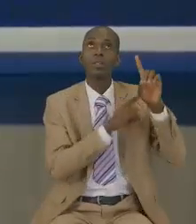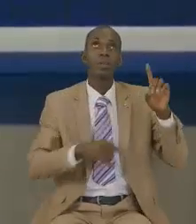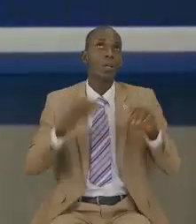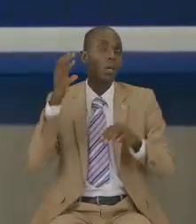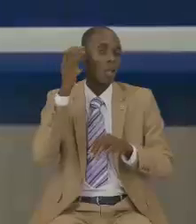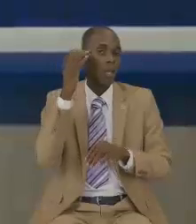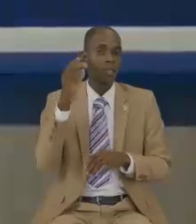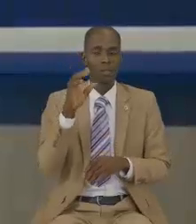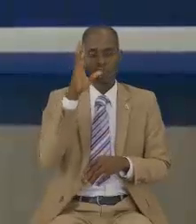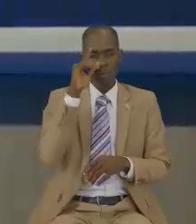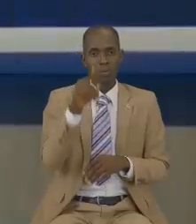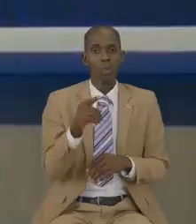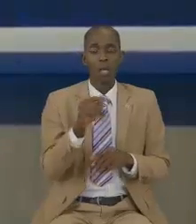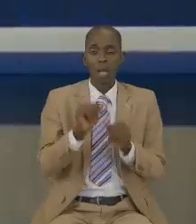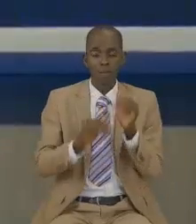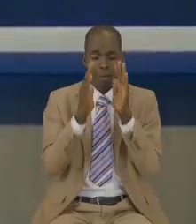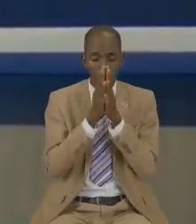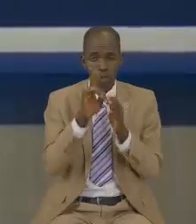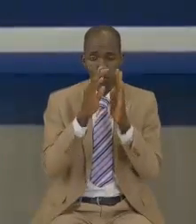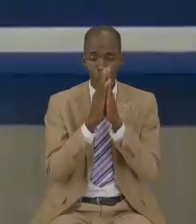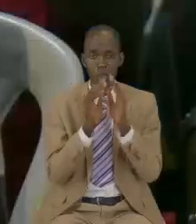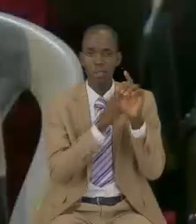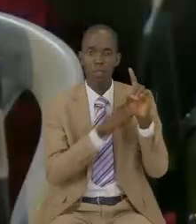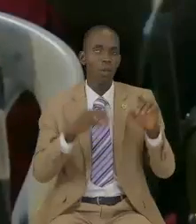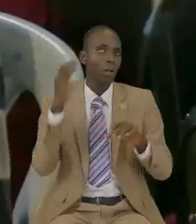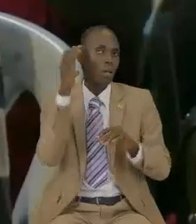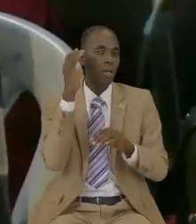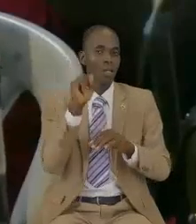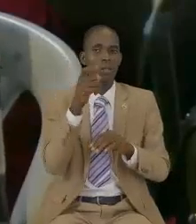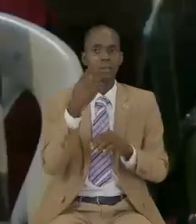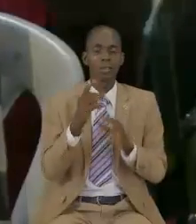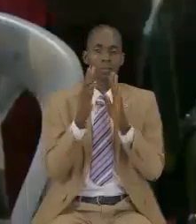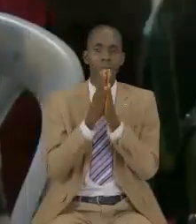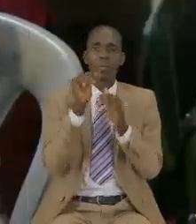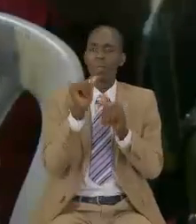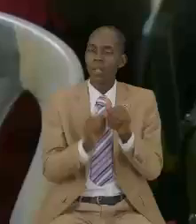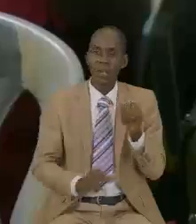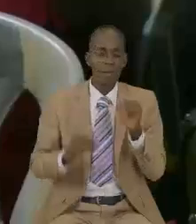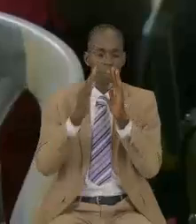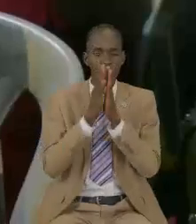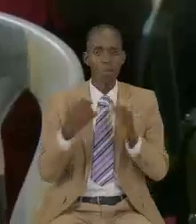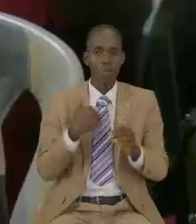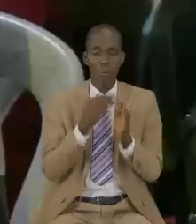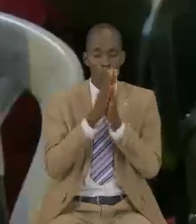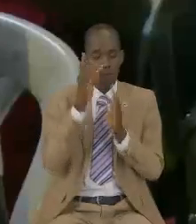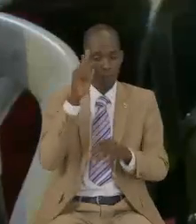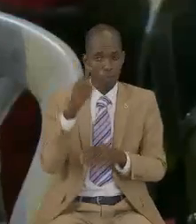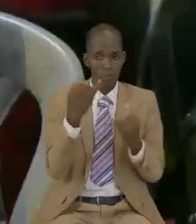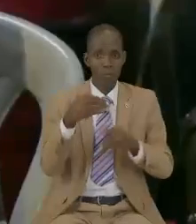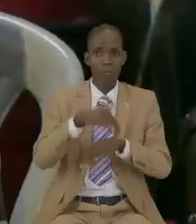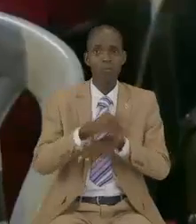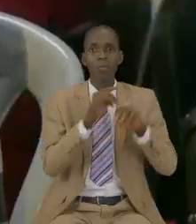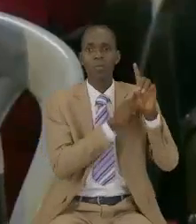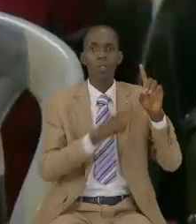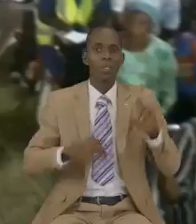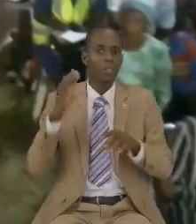we pray tonight, the Lord hears the prayer. Every prayer we make for you tonight, the Lord